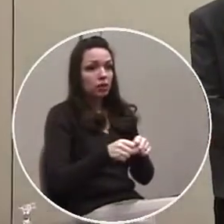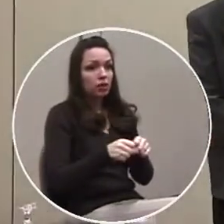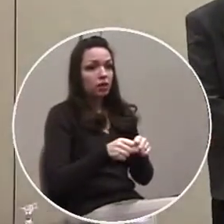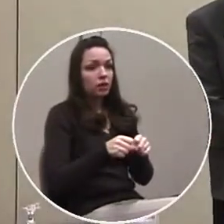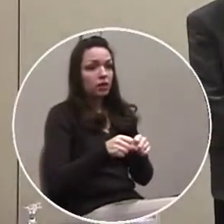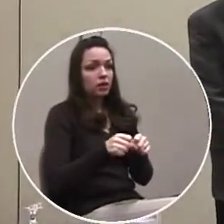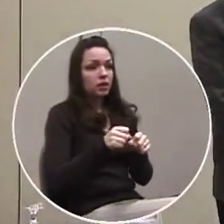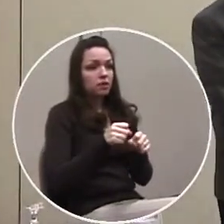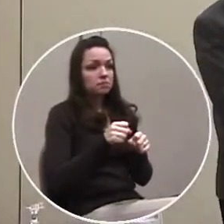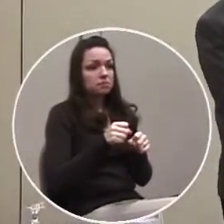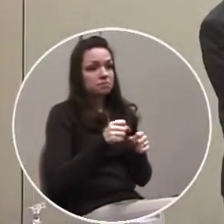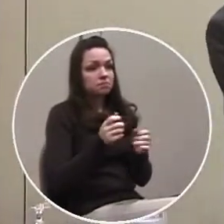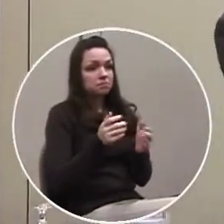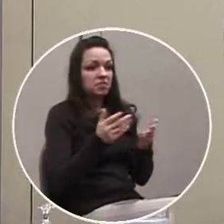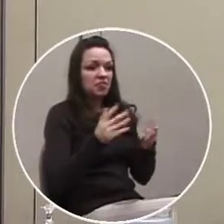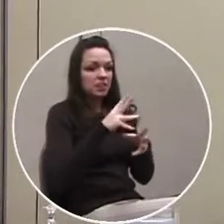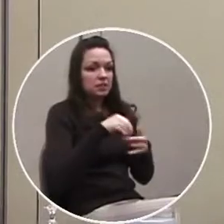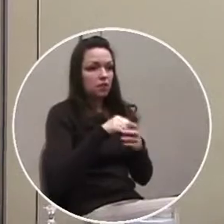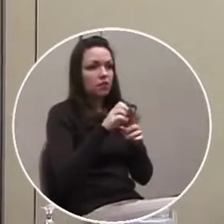environment.